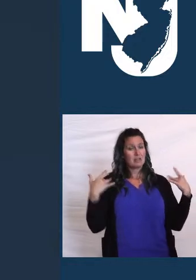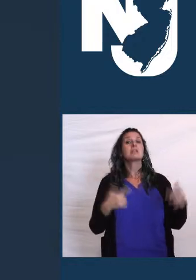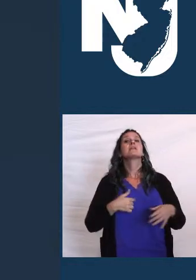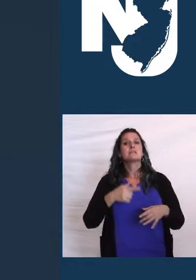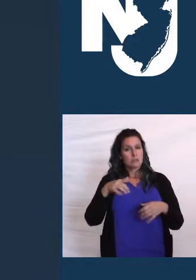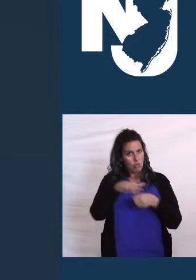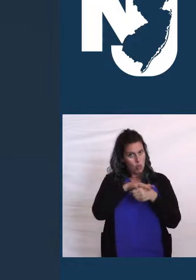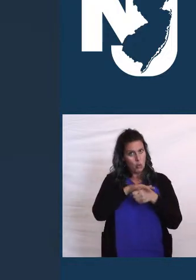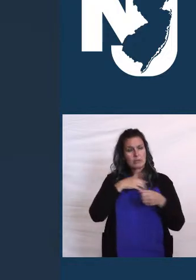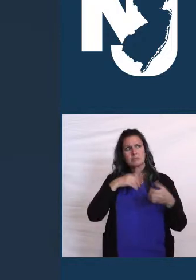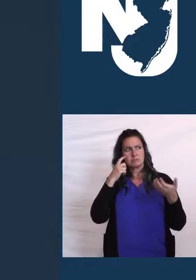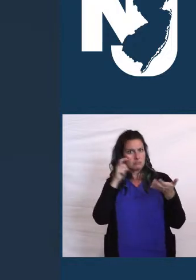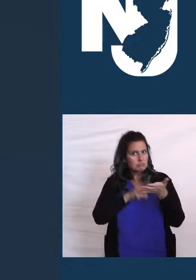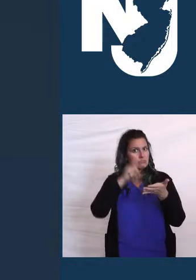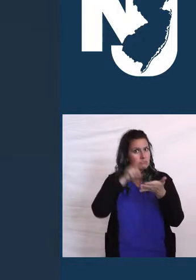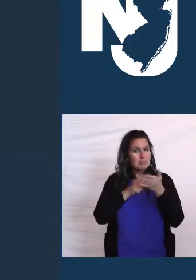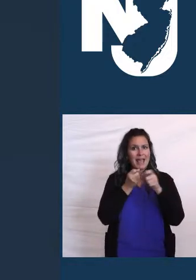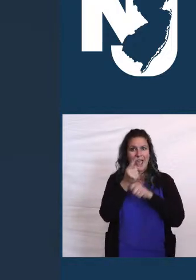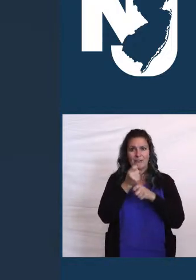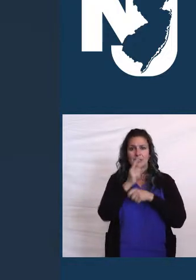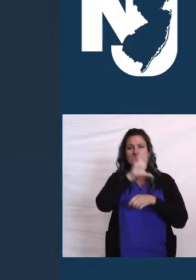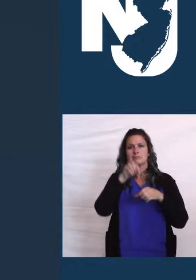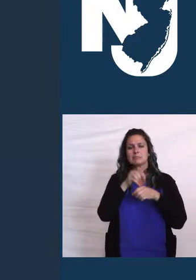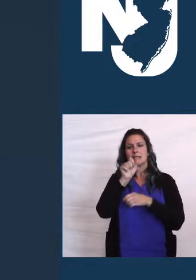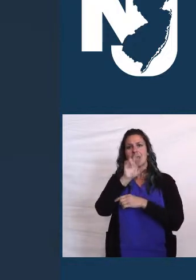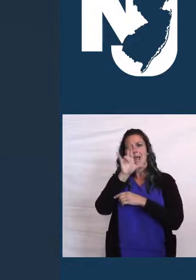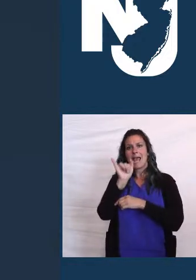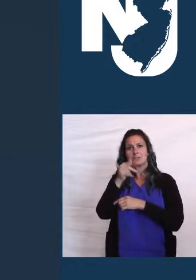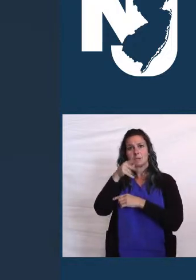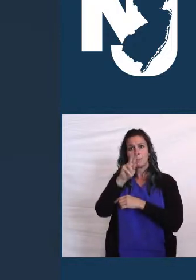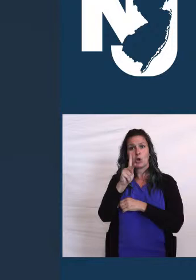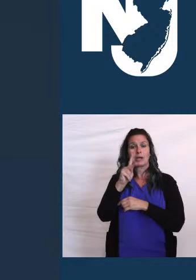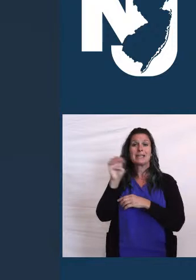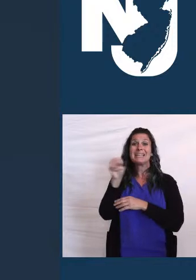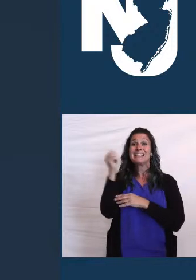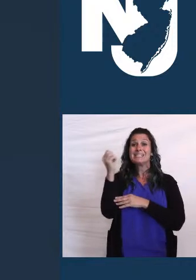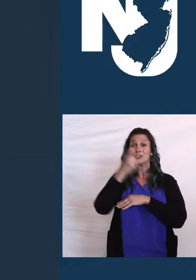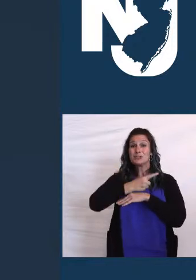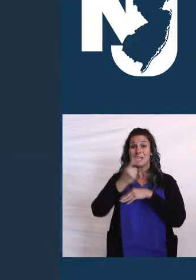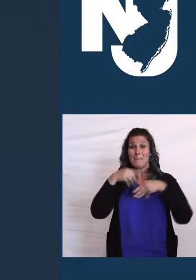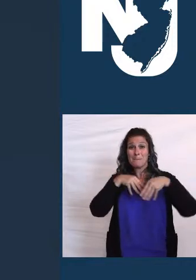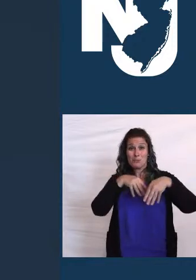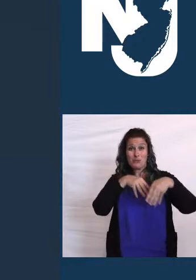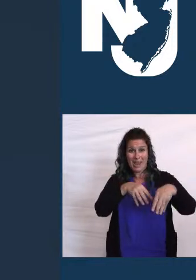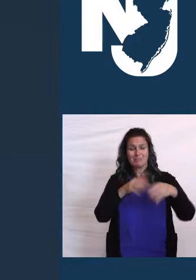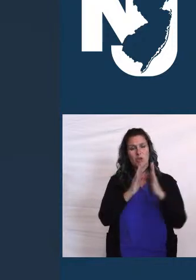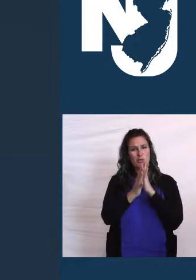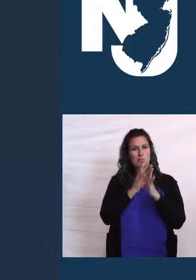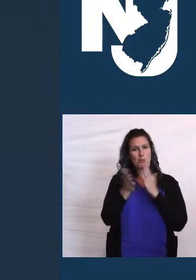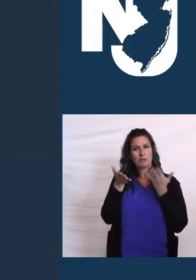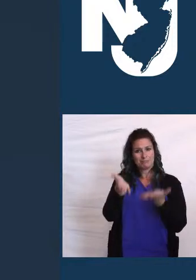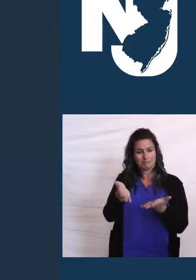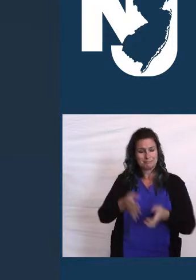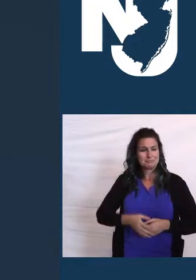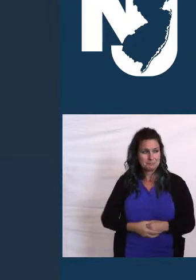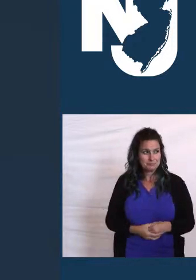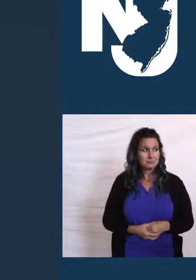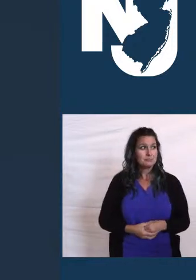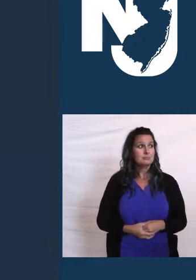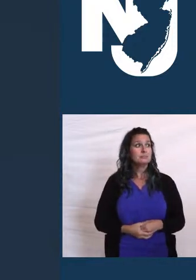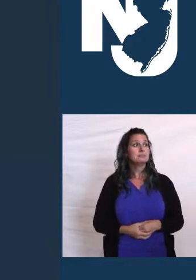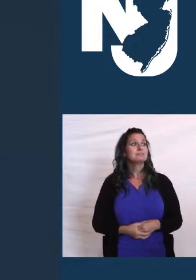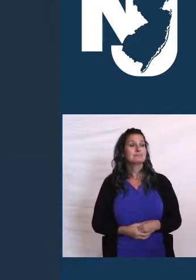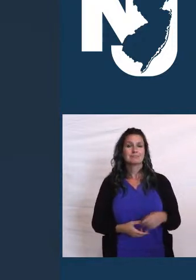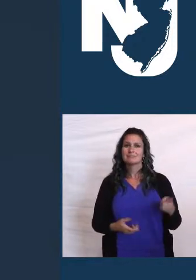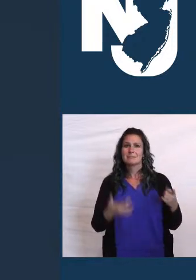a recognizable presence every year at Asbury Park's Easter Day Parade on its iconic boardwalk, she wearing one of